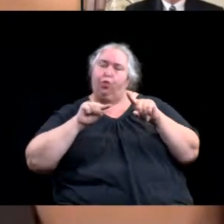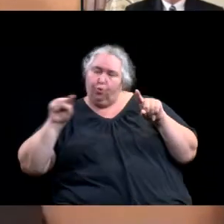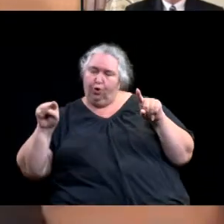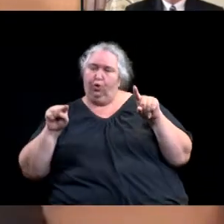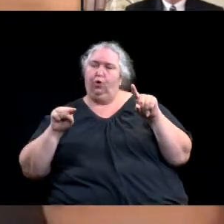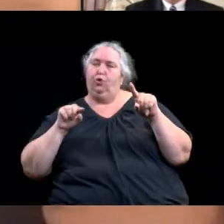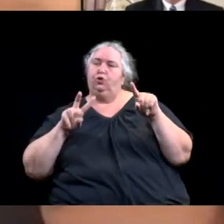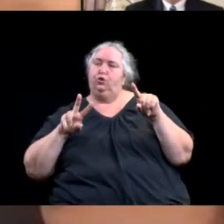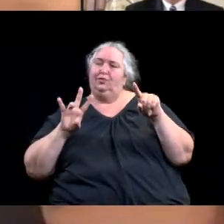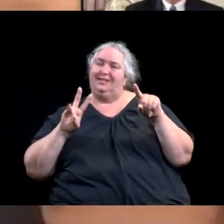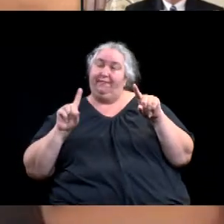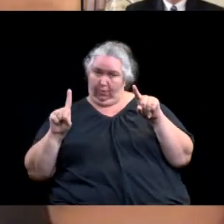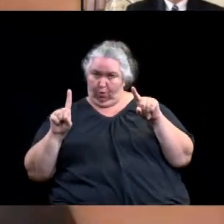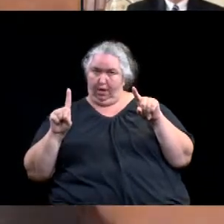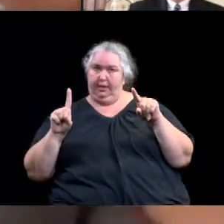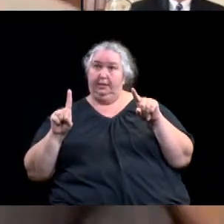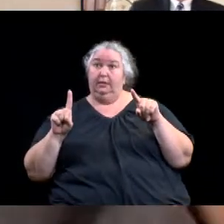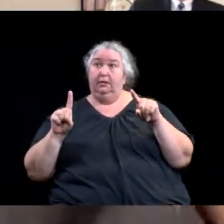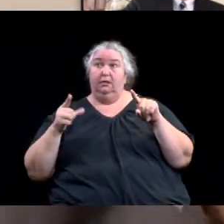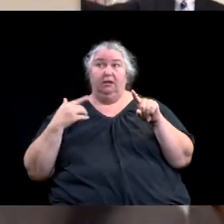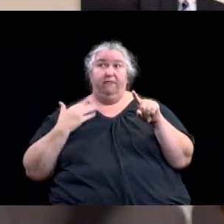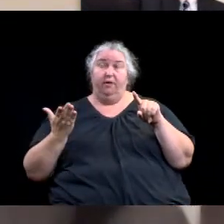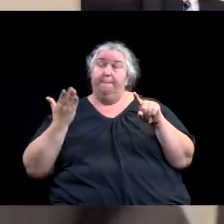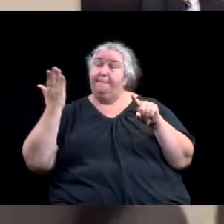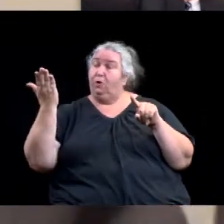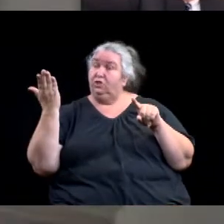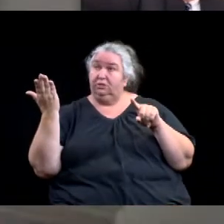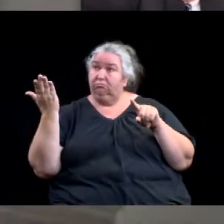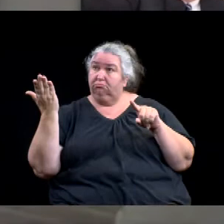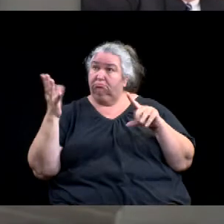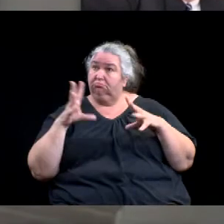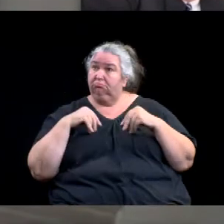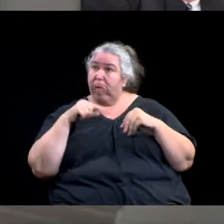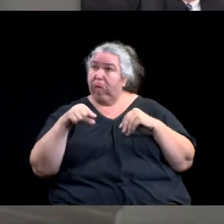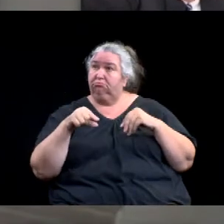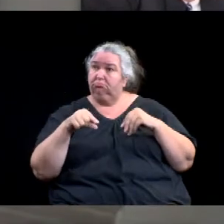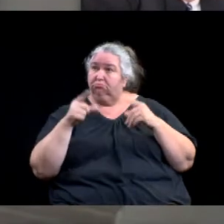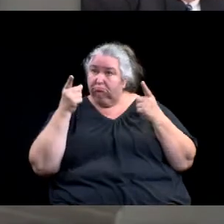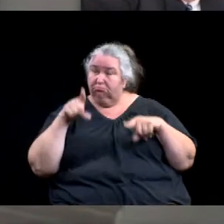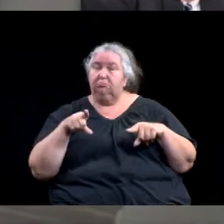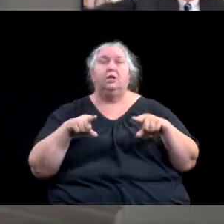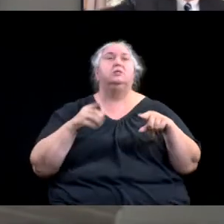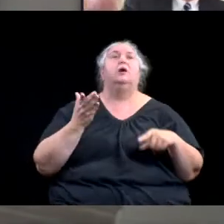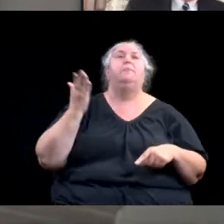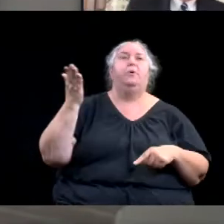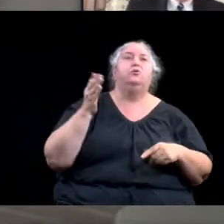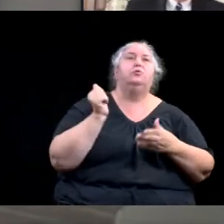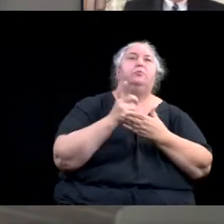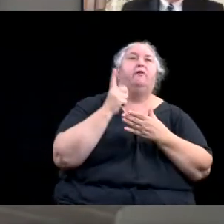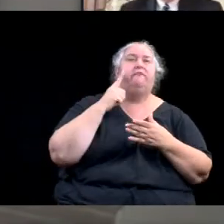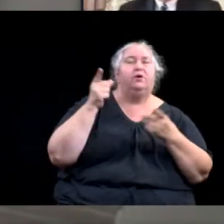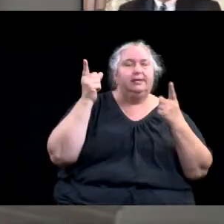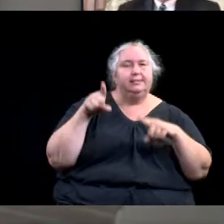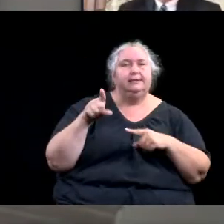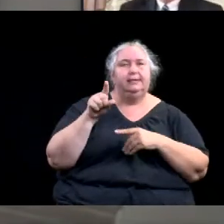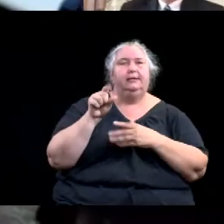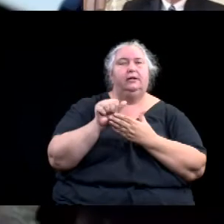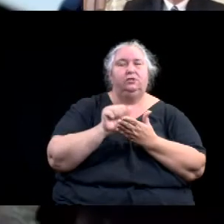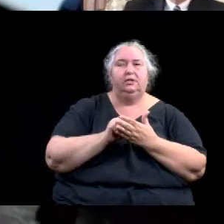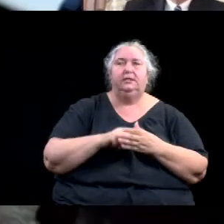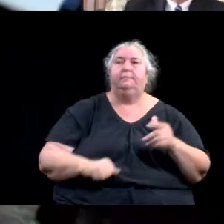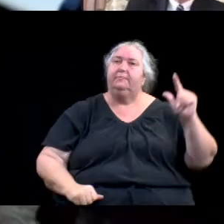agenda. Second. Any discussion? Please poll the council.